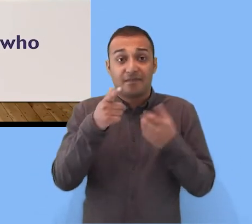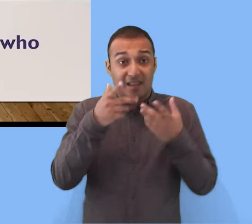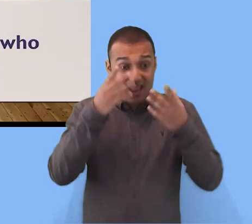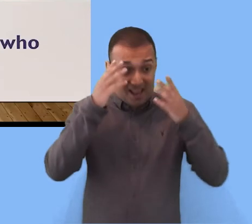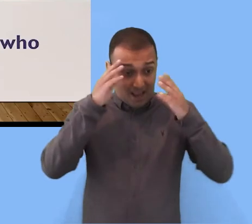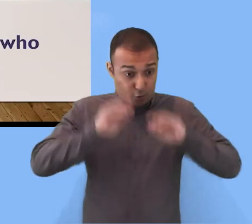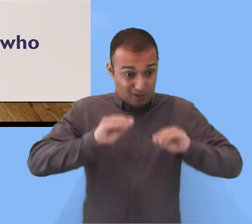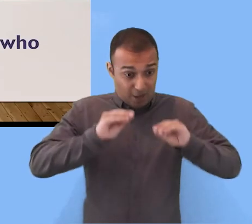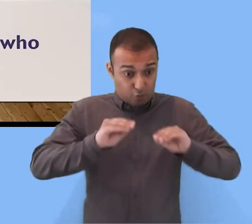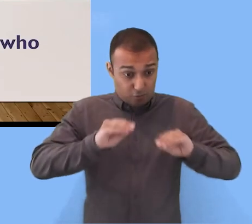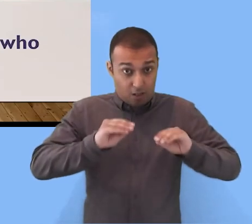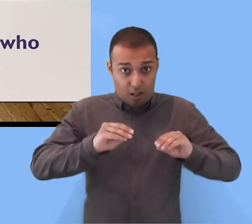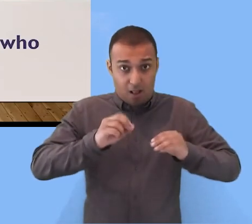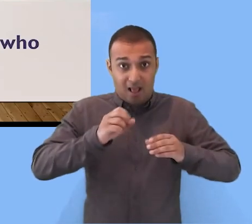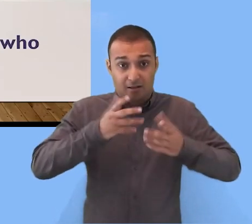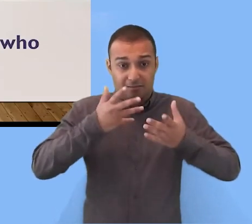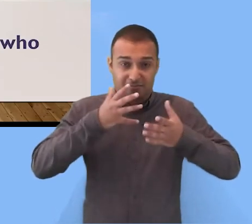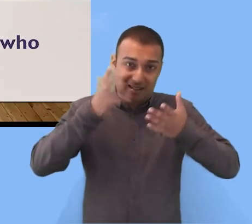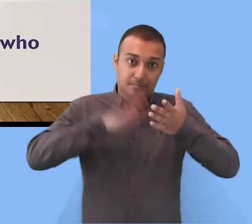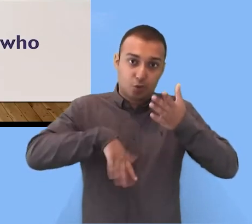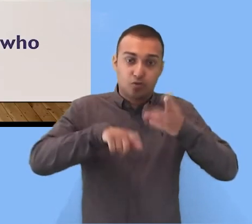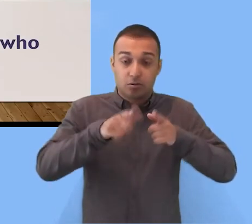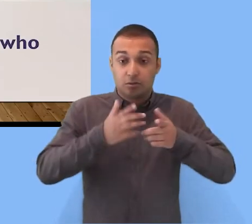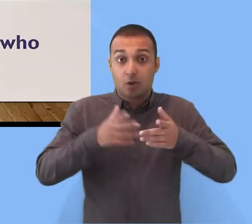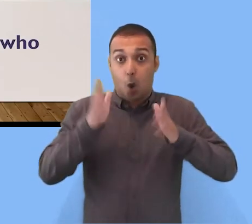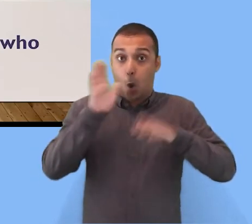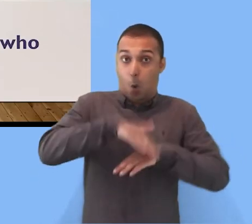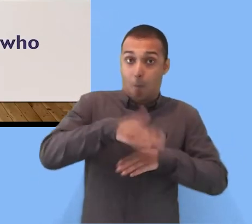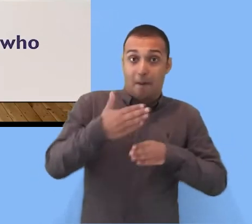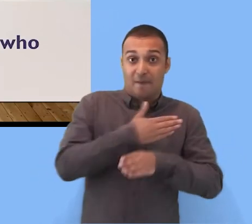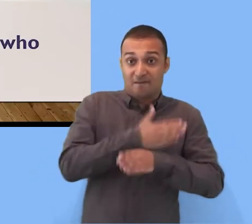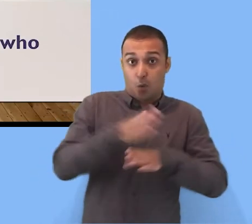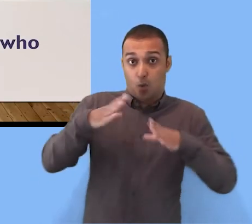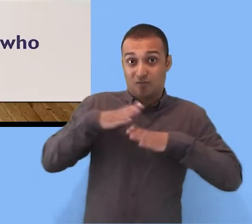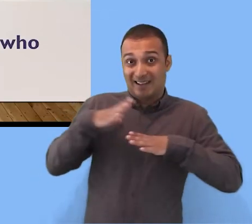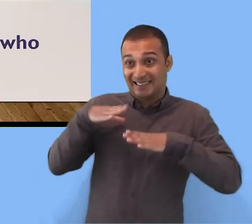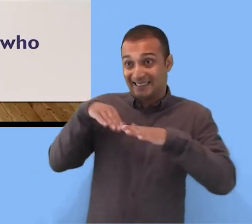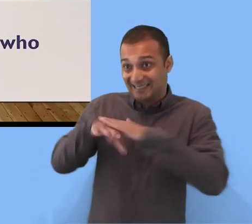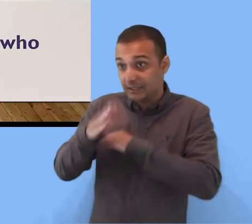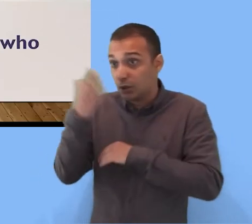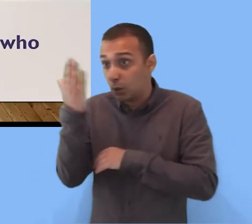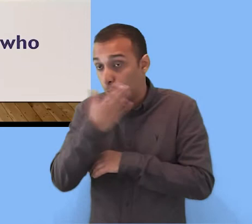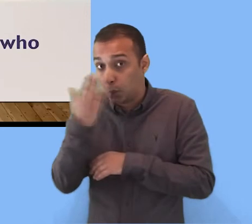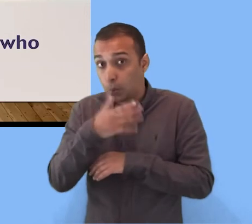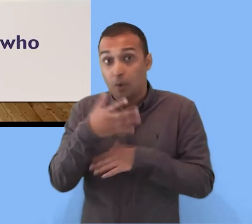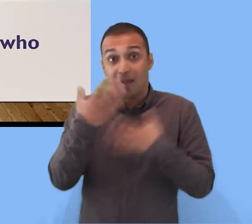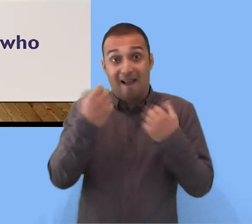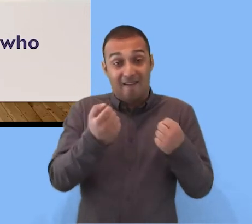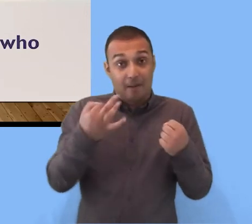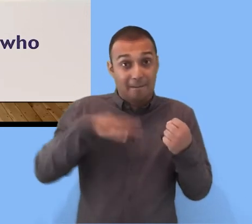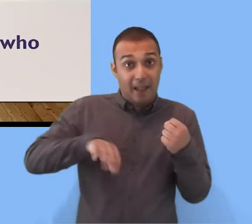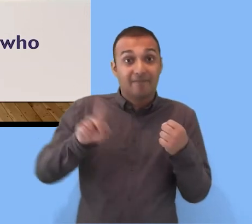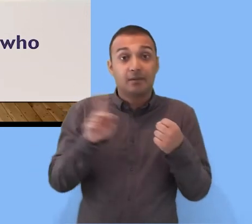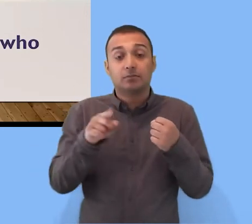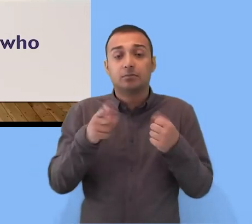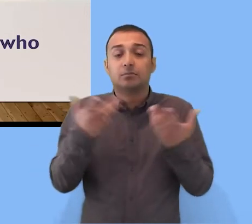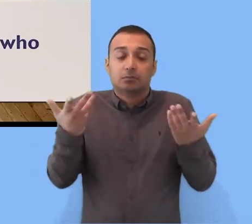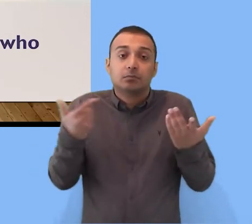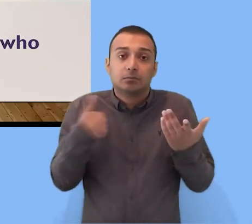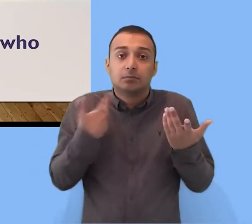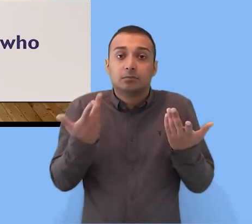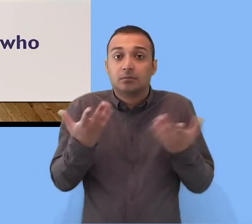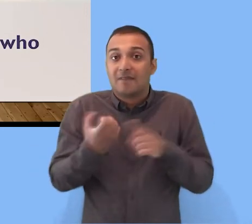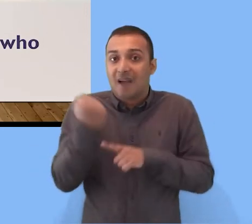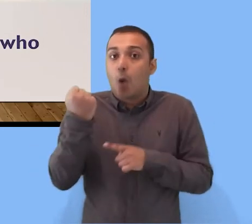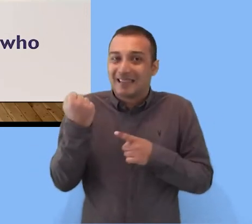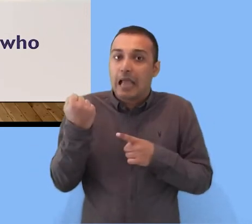they went to school had a beneficial effect on young children throughout primary school. And not surprisingly, they found it did. But they